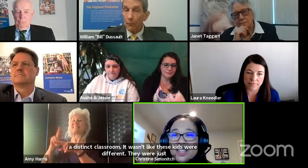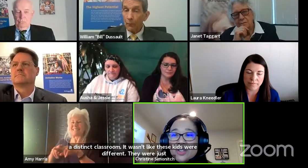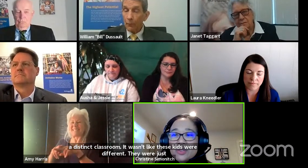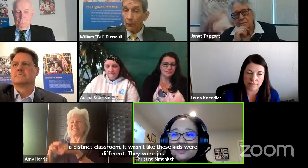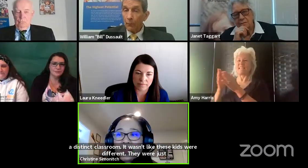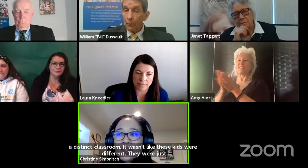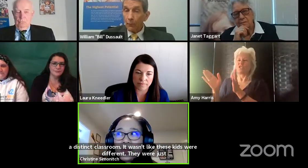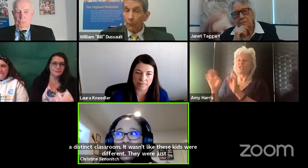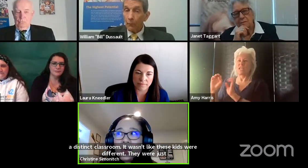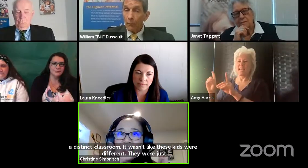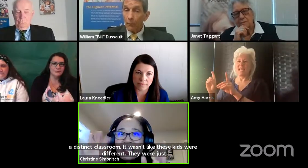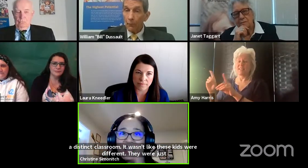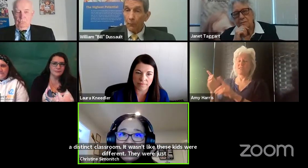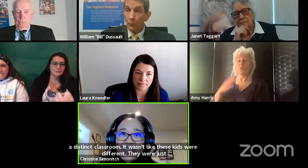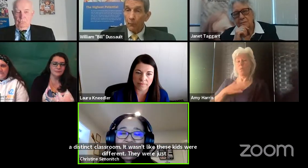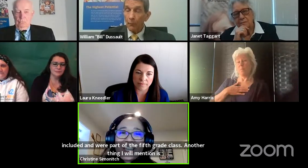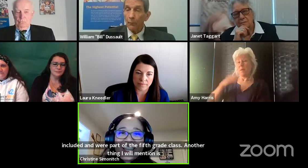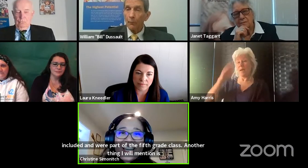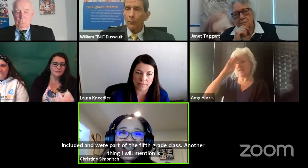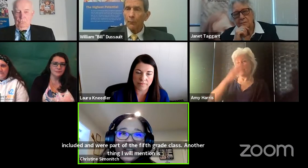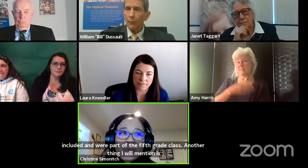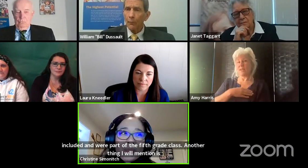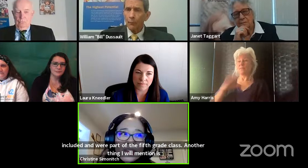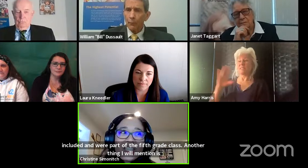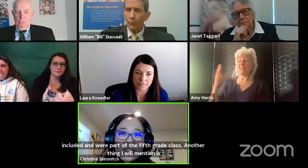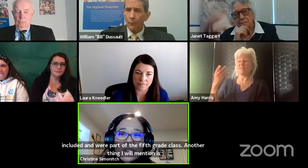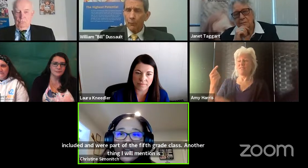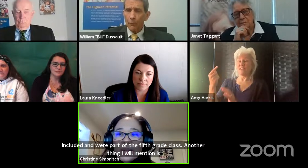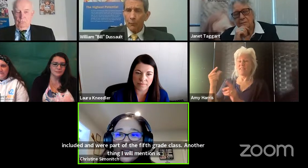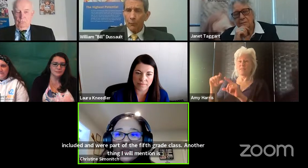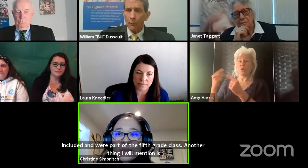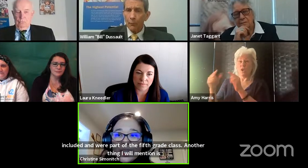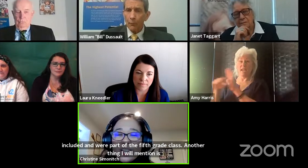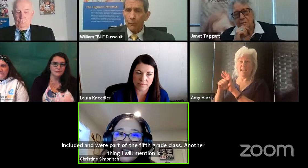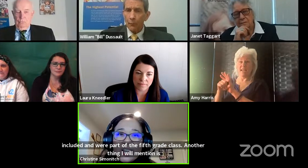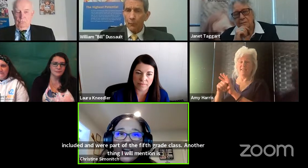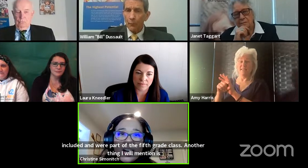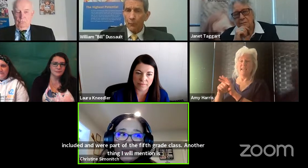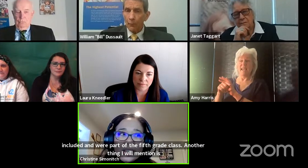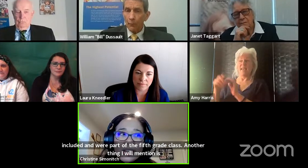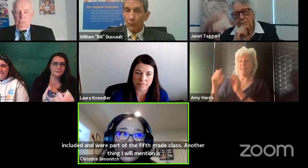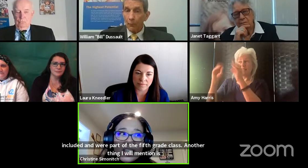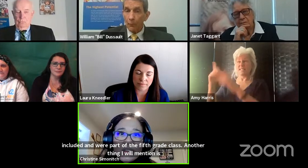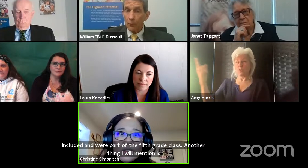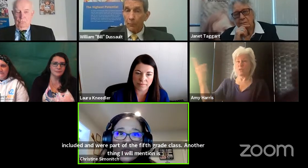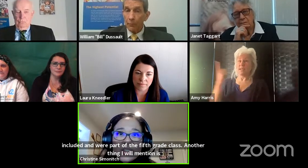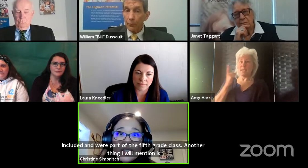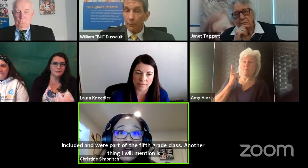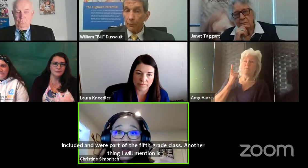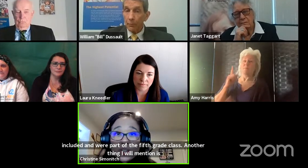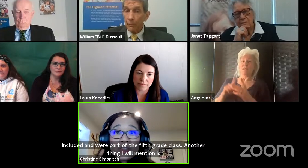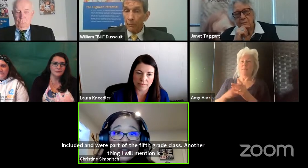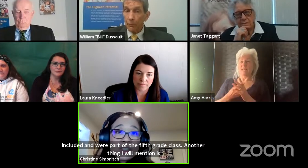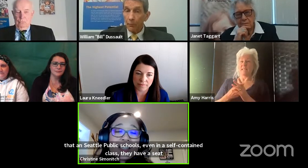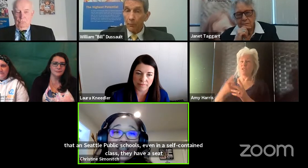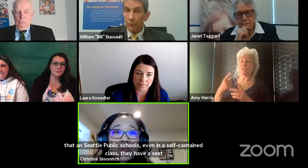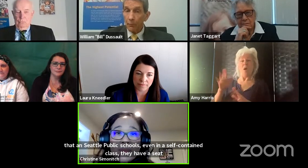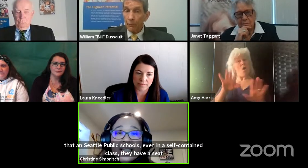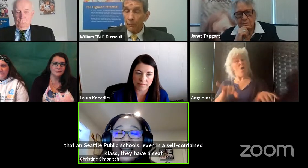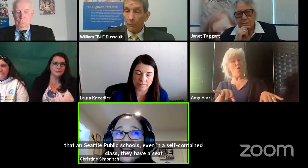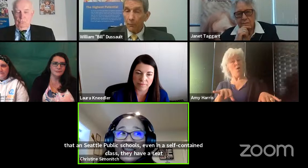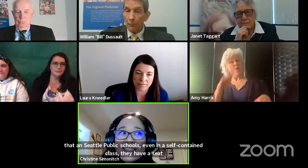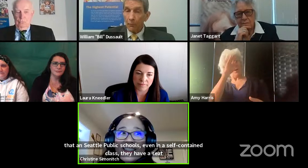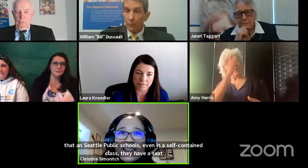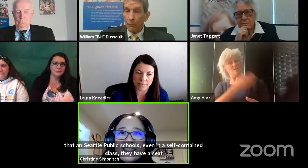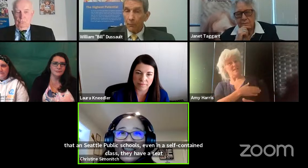my kiddo was in a fifth grade class. And I remember the teacher coming up to me in the beginning of the school year saying, oh, your son's going to be